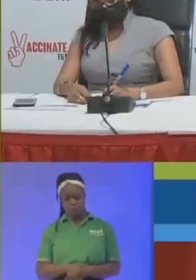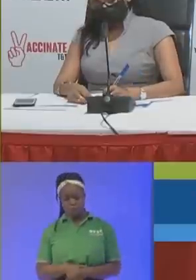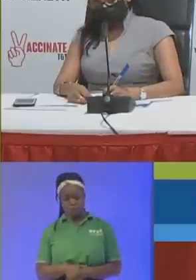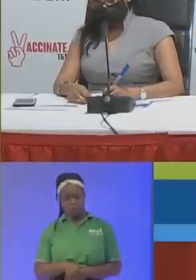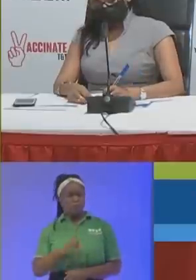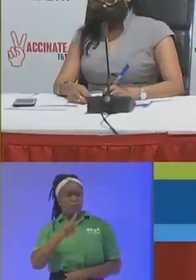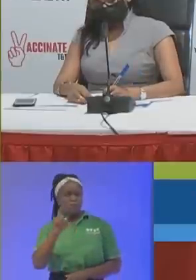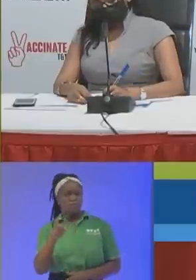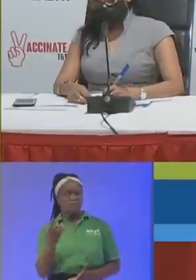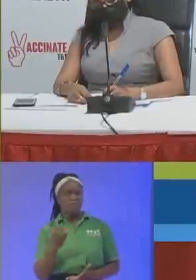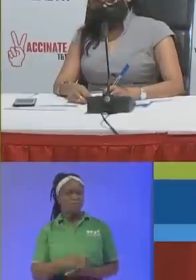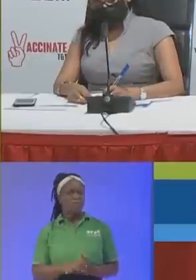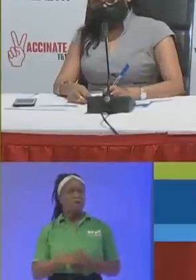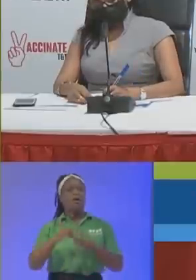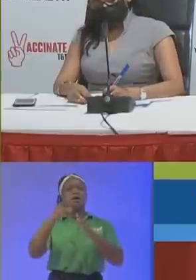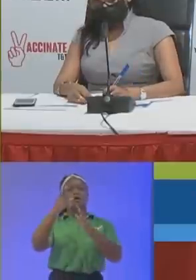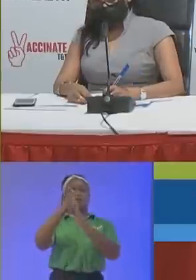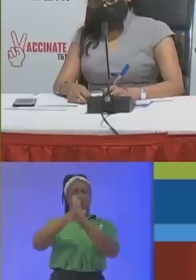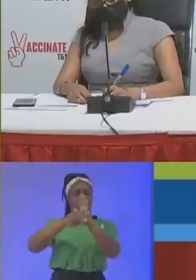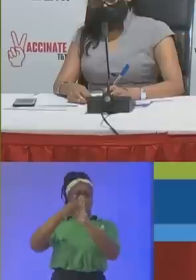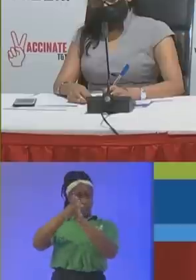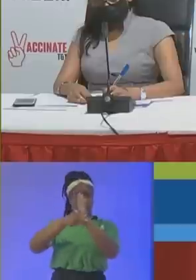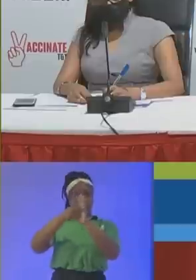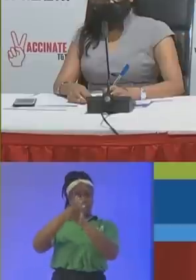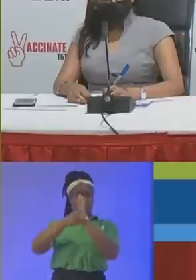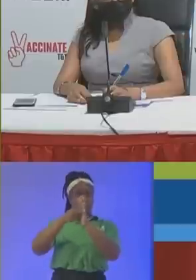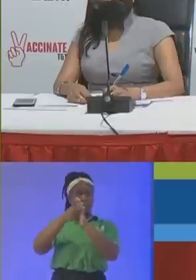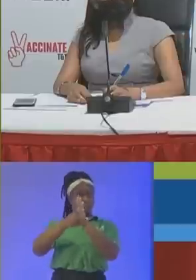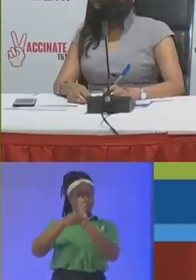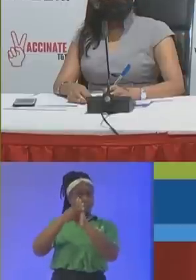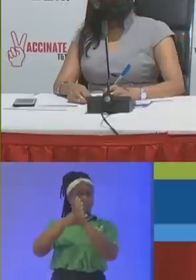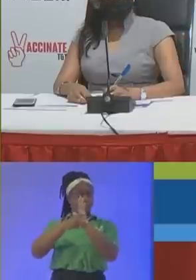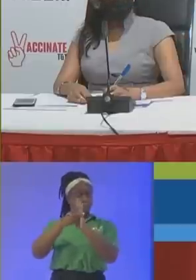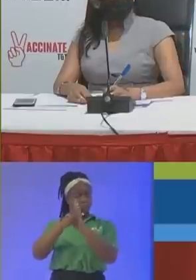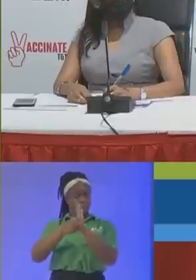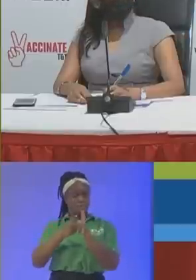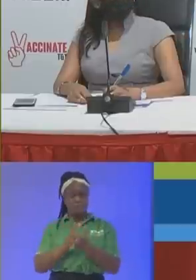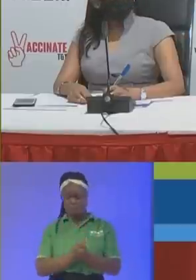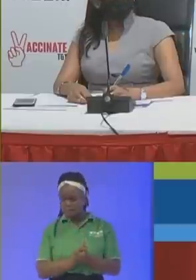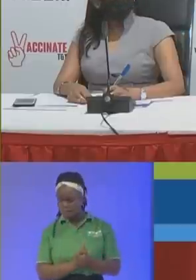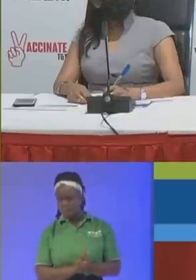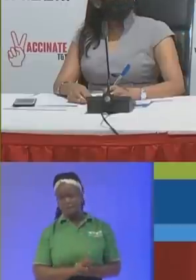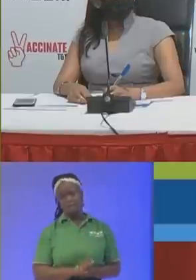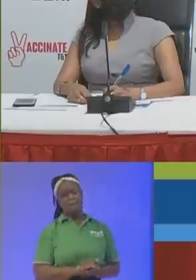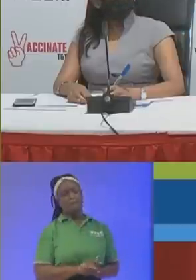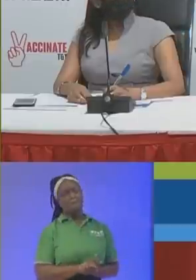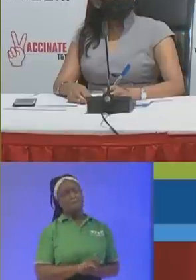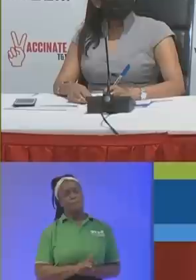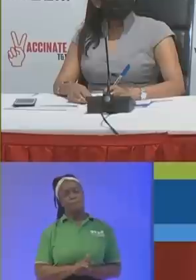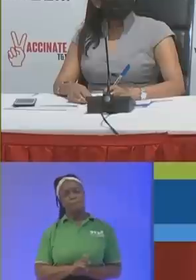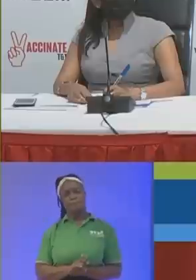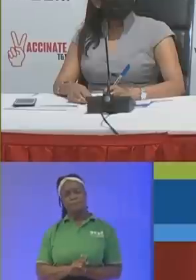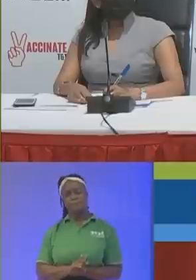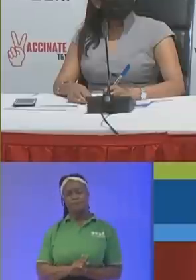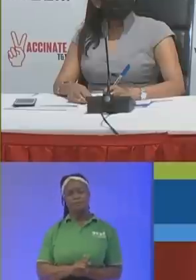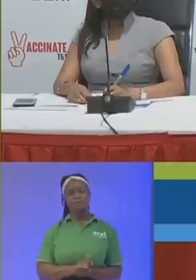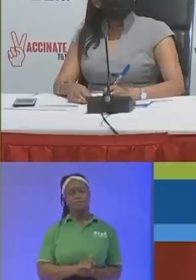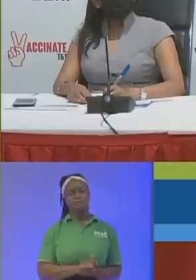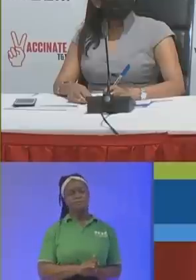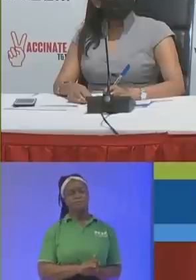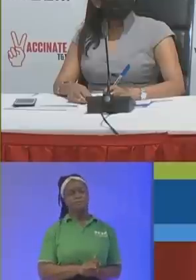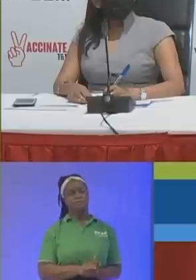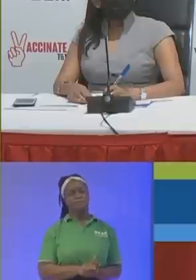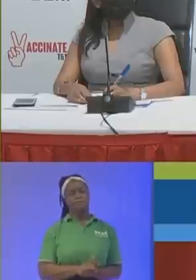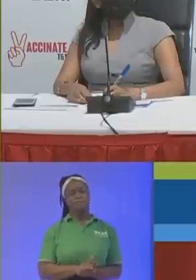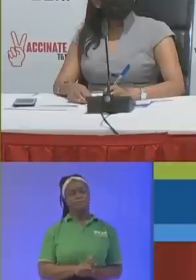of the Baku concert, Safe Zone concert arrangement, but unfortunately, while people look socially distant, they're not masked. So